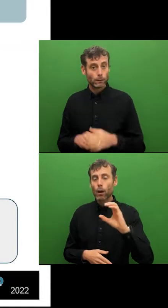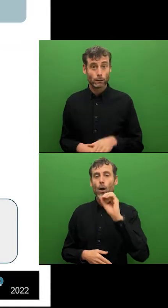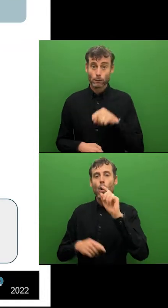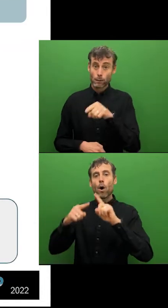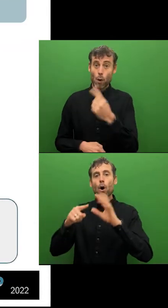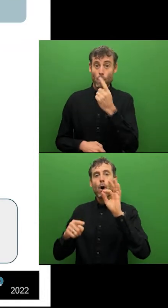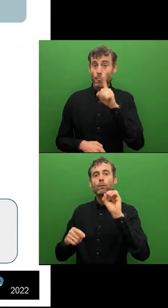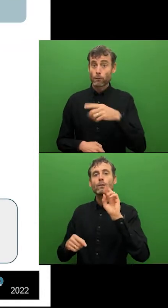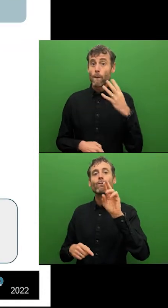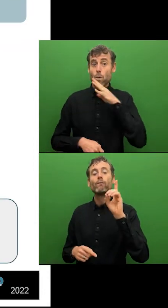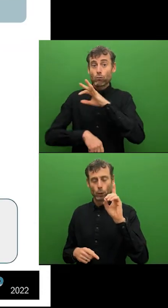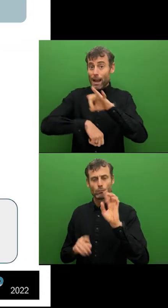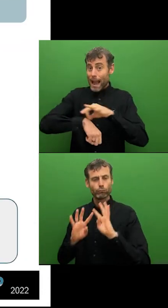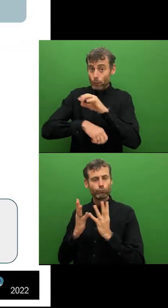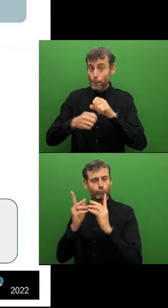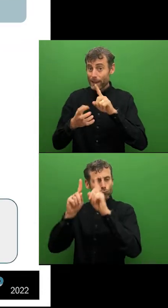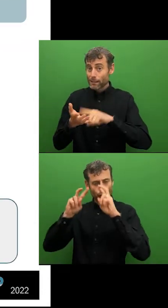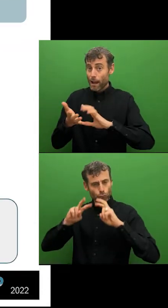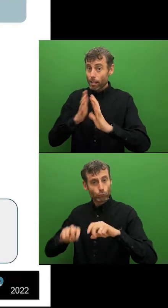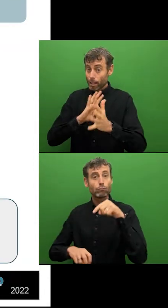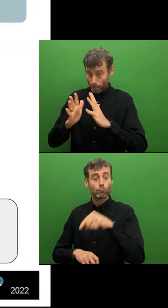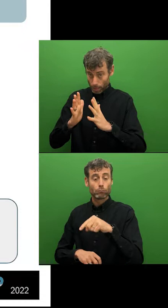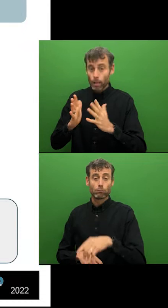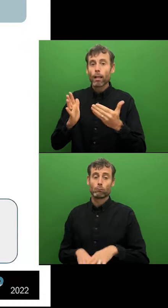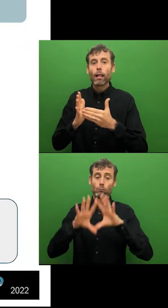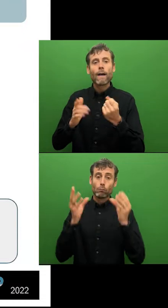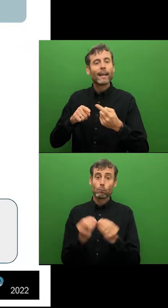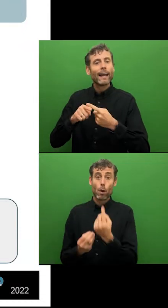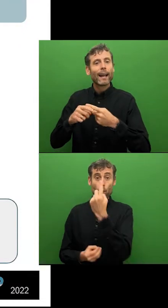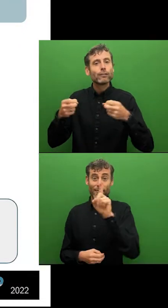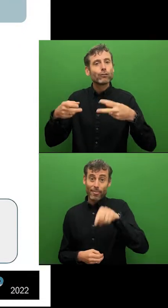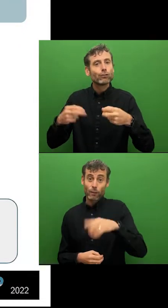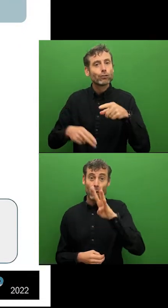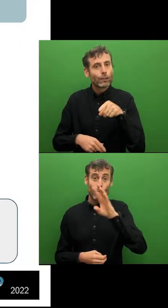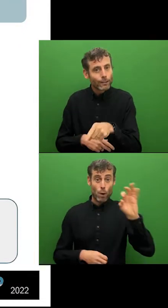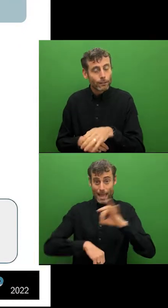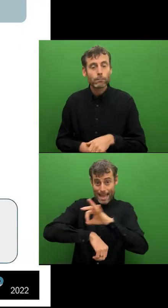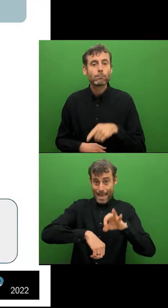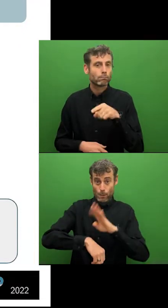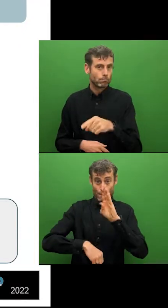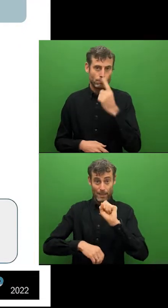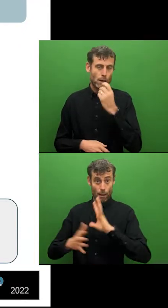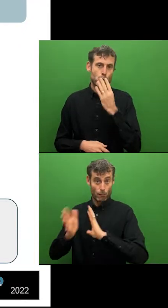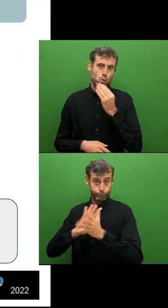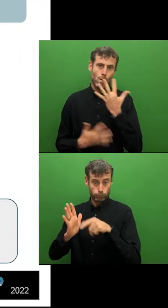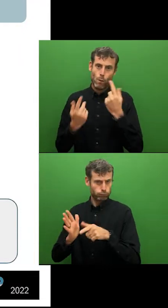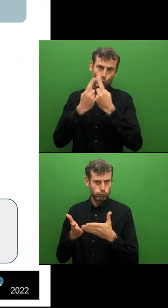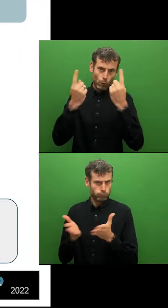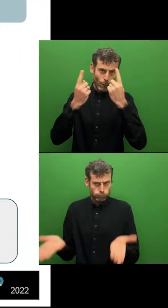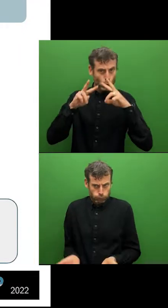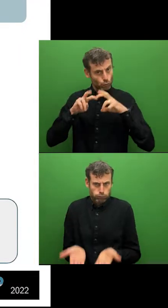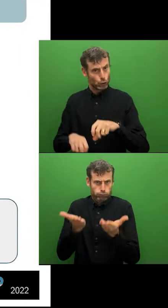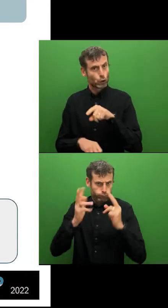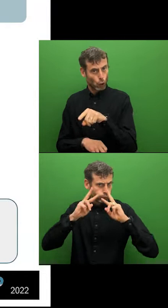has 1,400 hours of British Sign Language video with English subtitles. It is available for academic